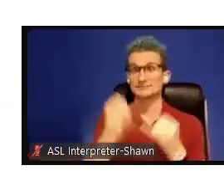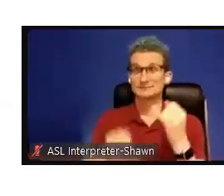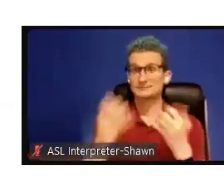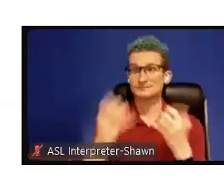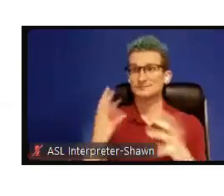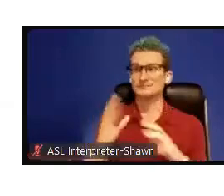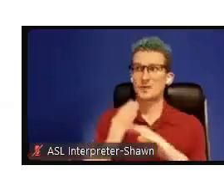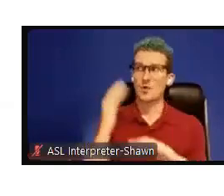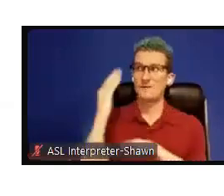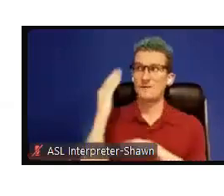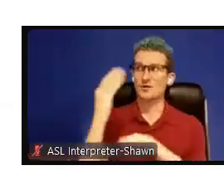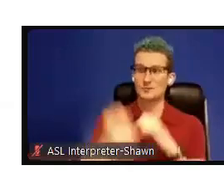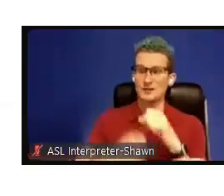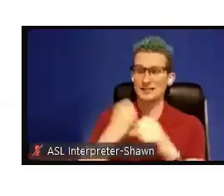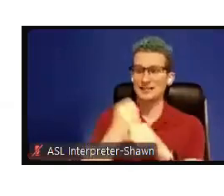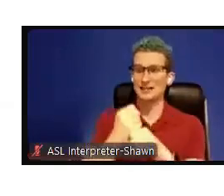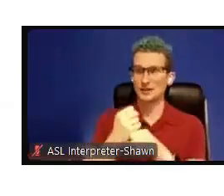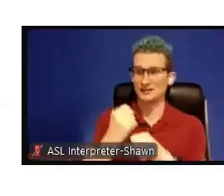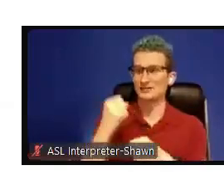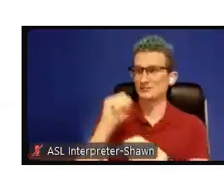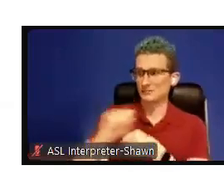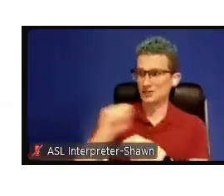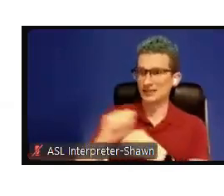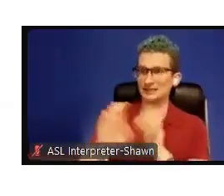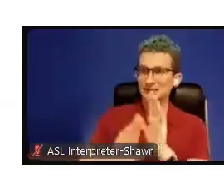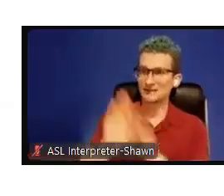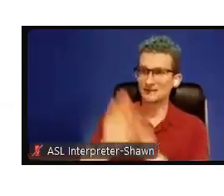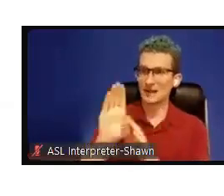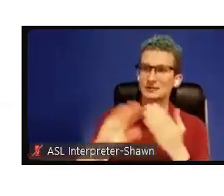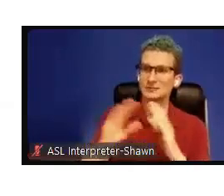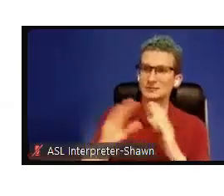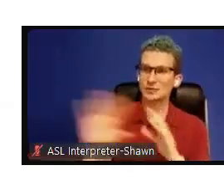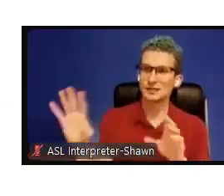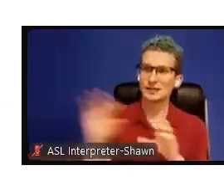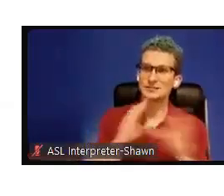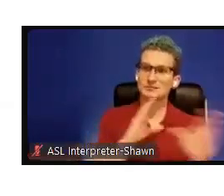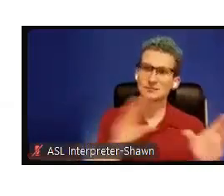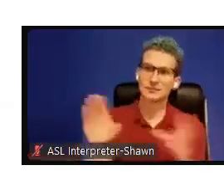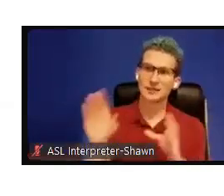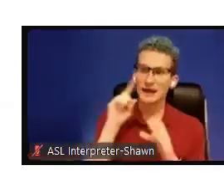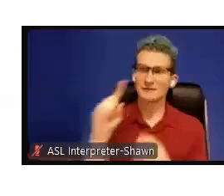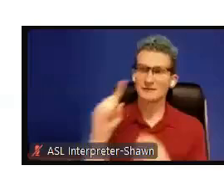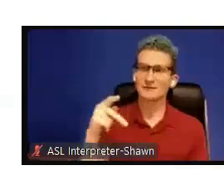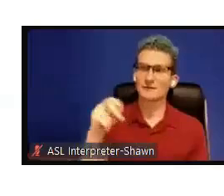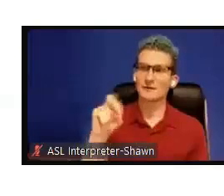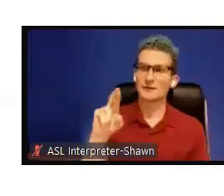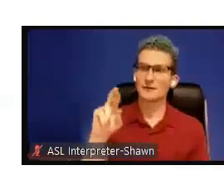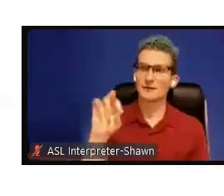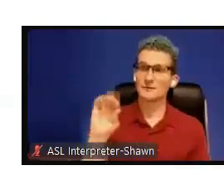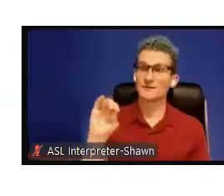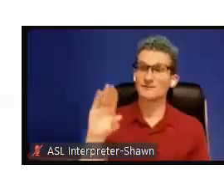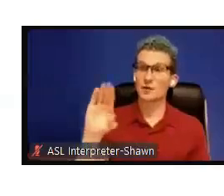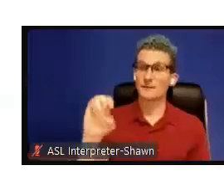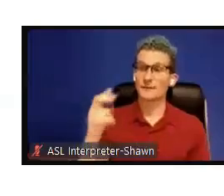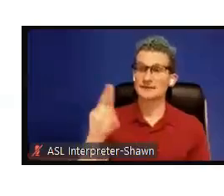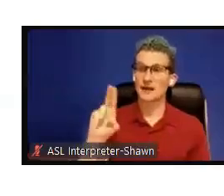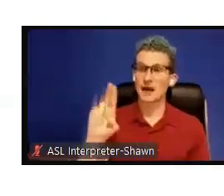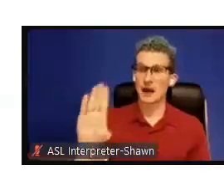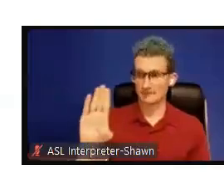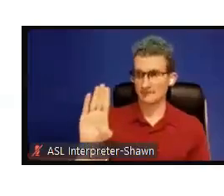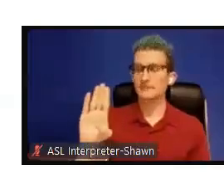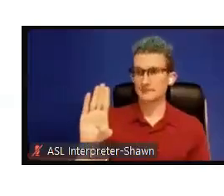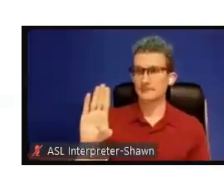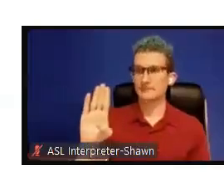developing our community engagement plan for Performance Hub specifically, and are eager